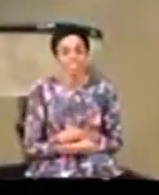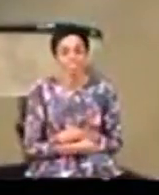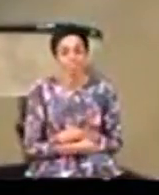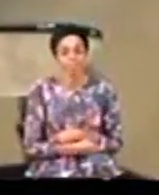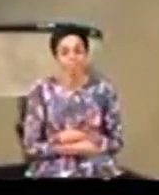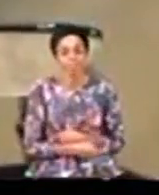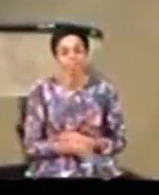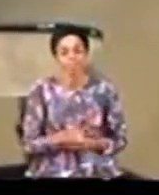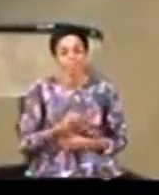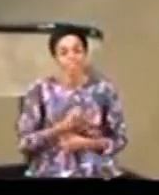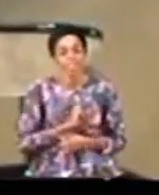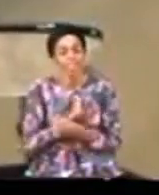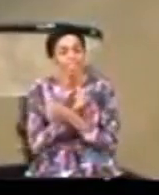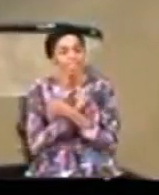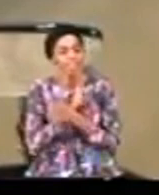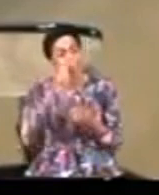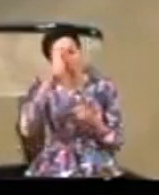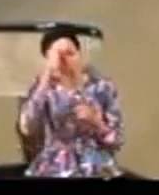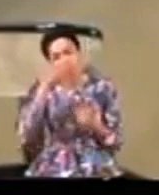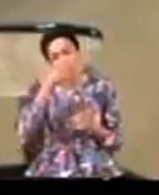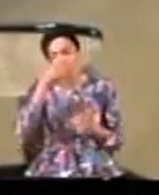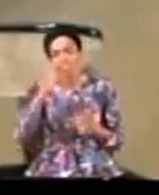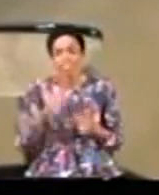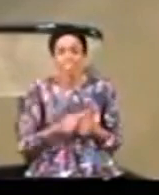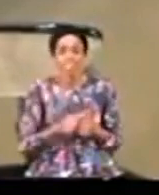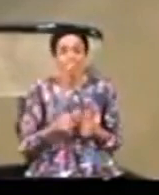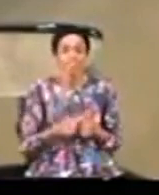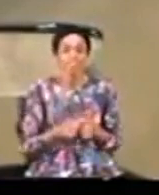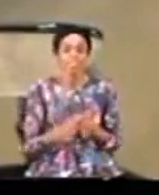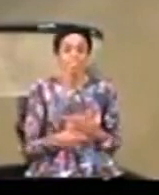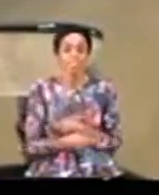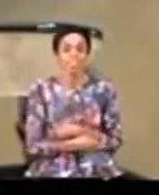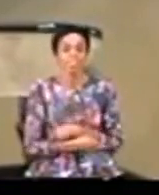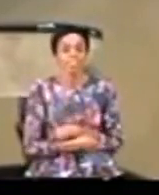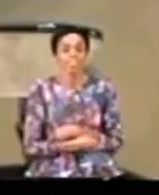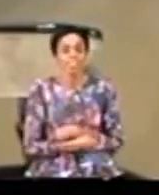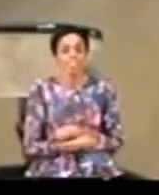Better every day, Lord.